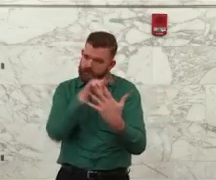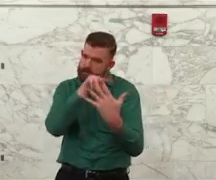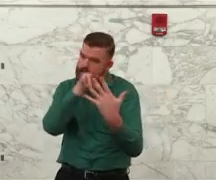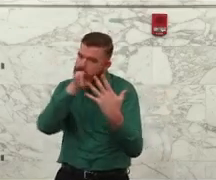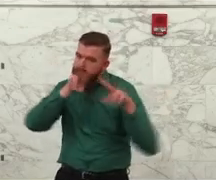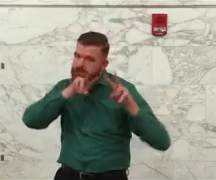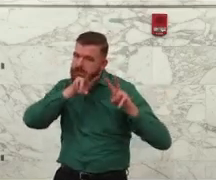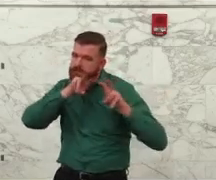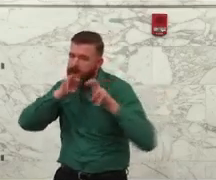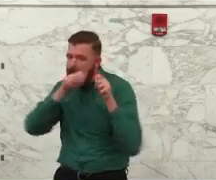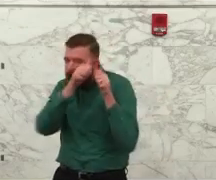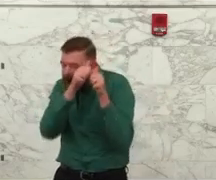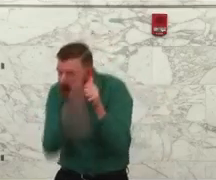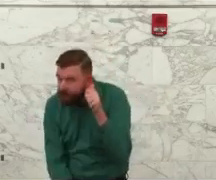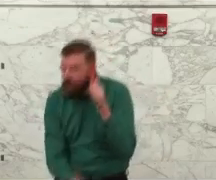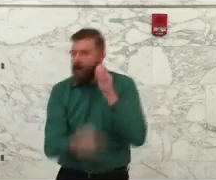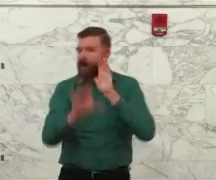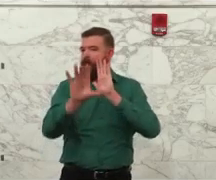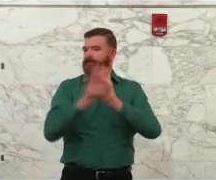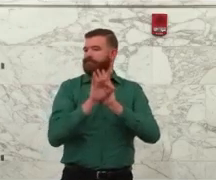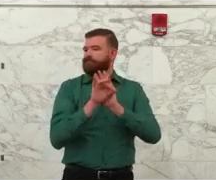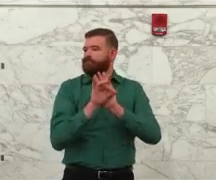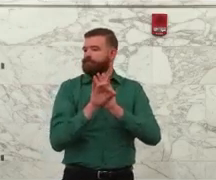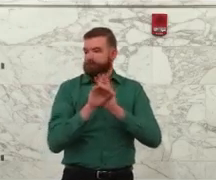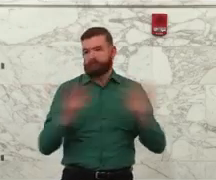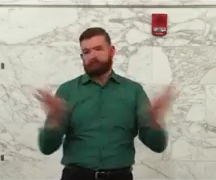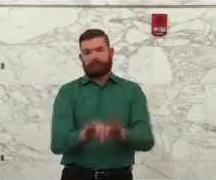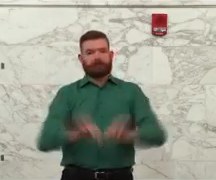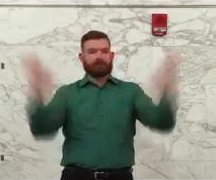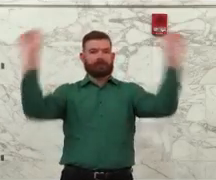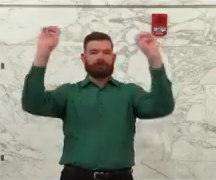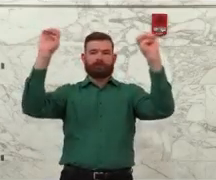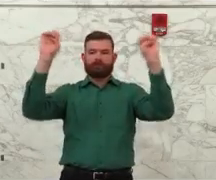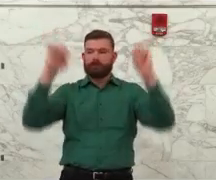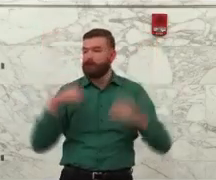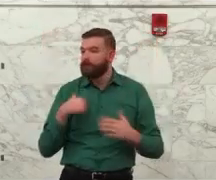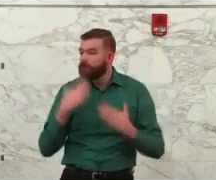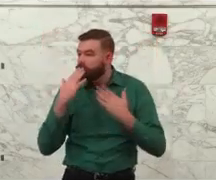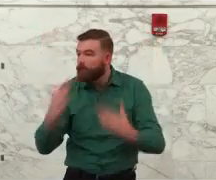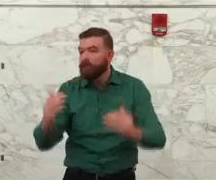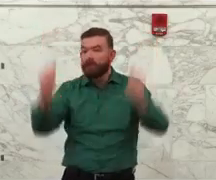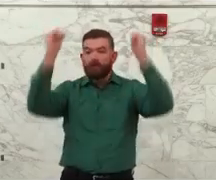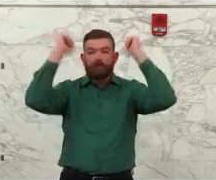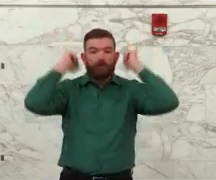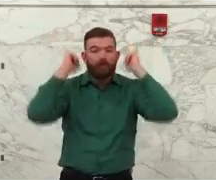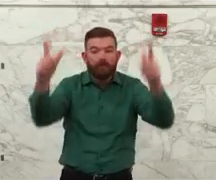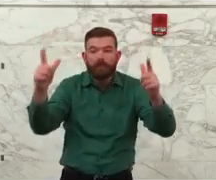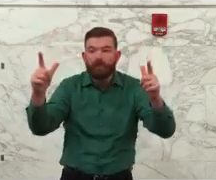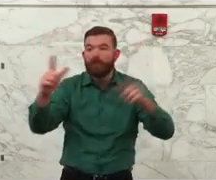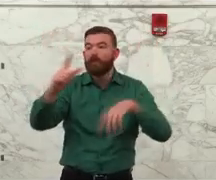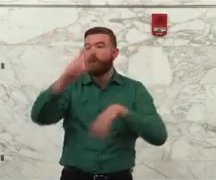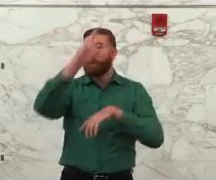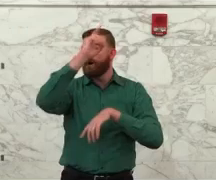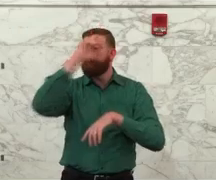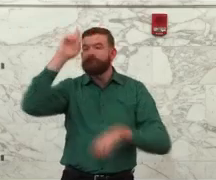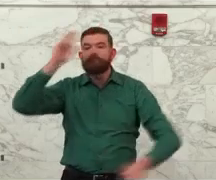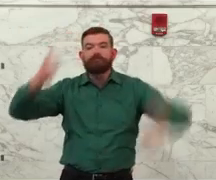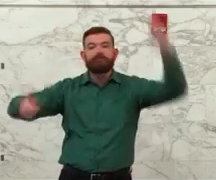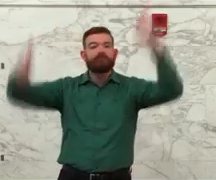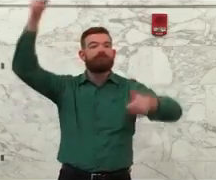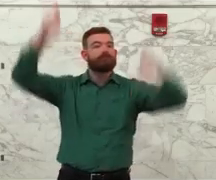emergency preparedness. And I want to give a shout out and thank all of the hospital CEOs who are really standing up and